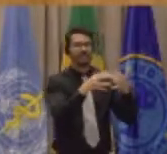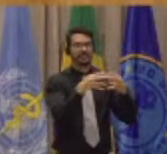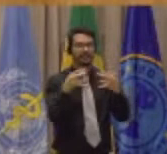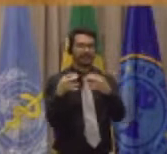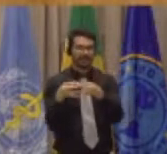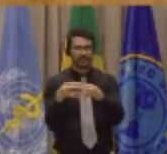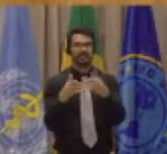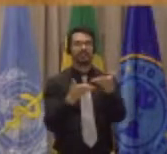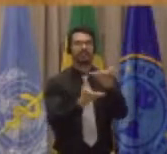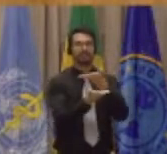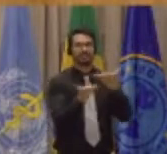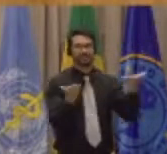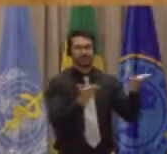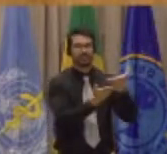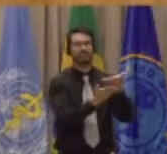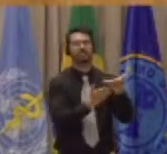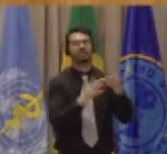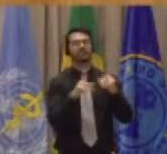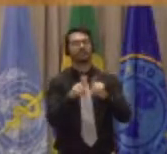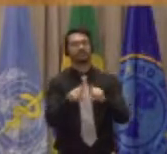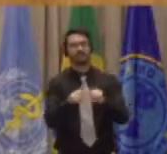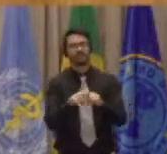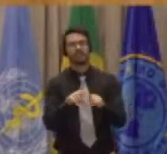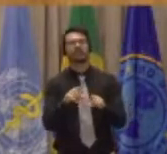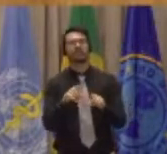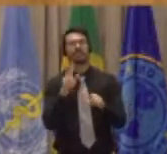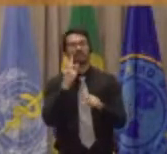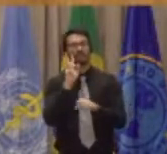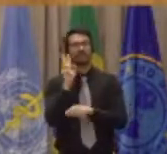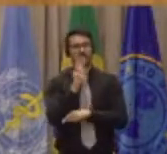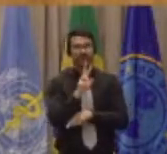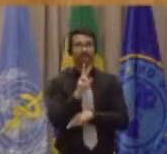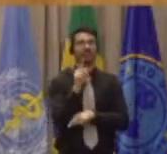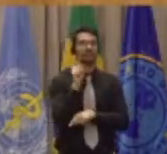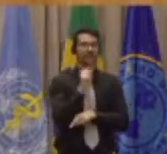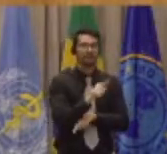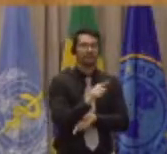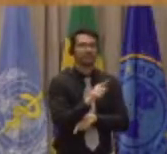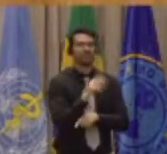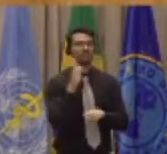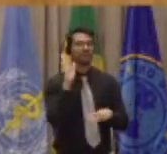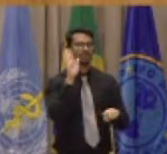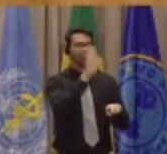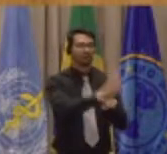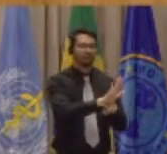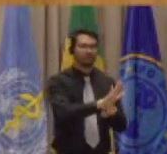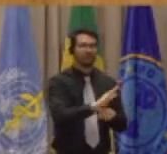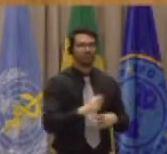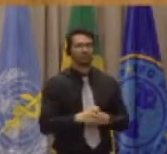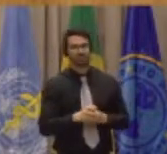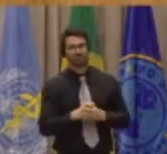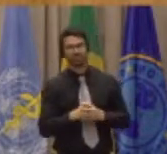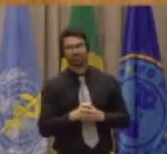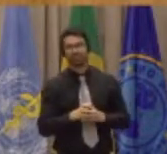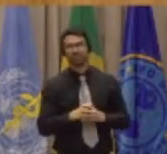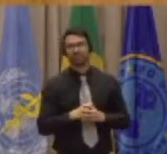us to have a multidisciplinary team and also favor the activity